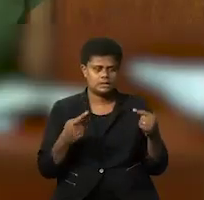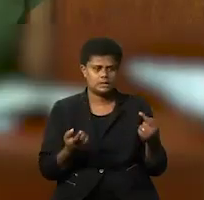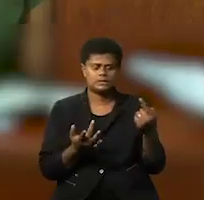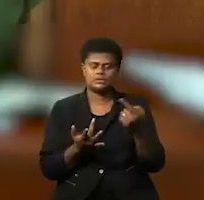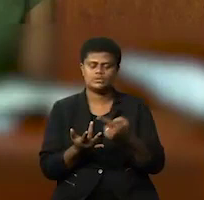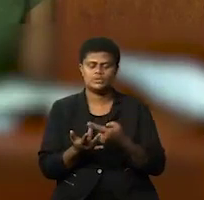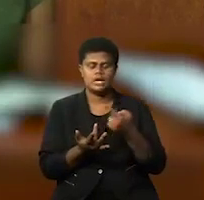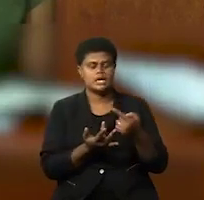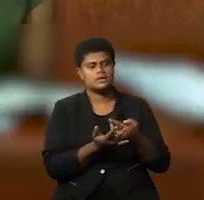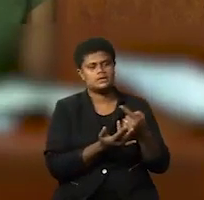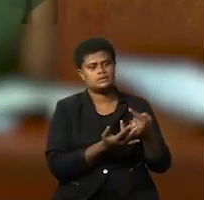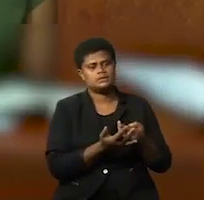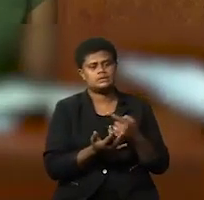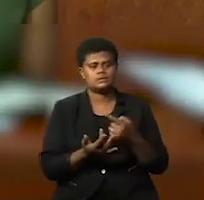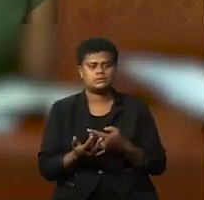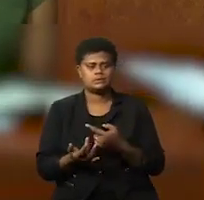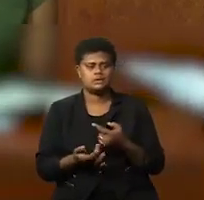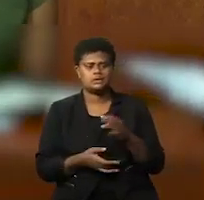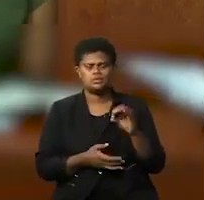to others. So